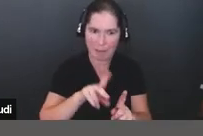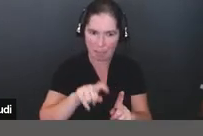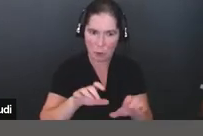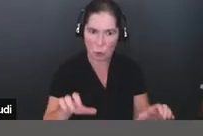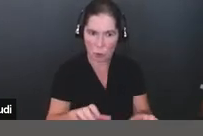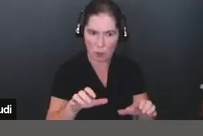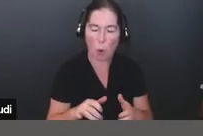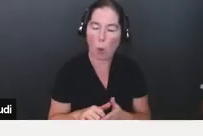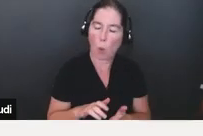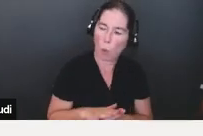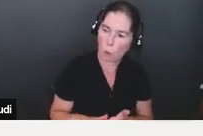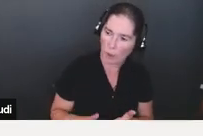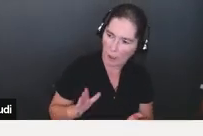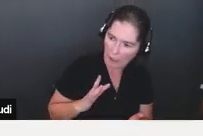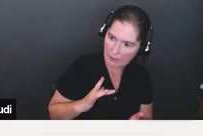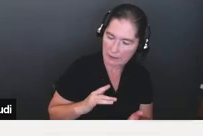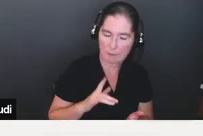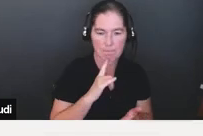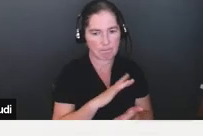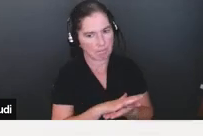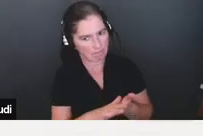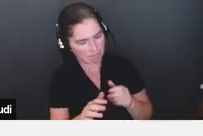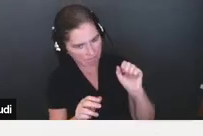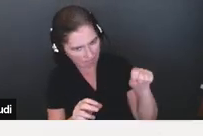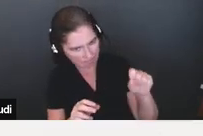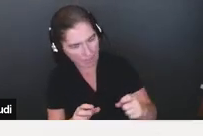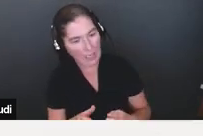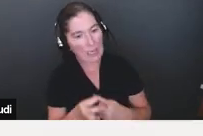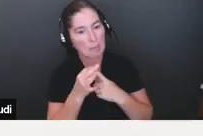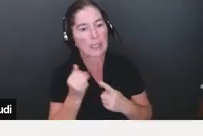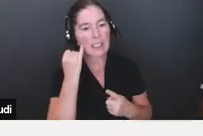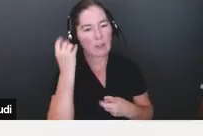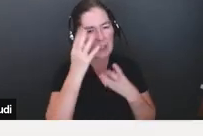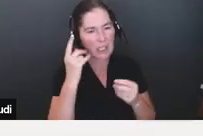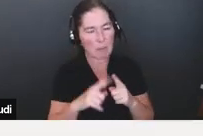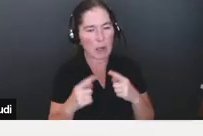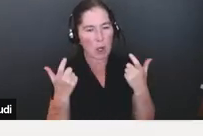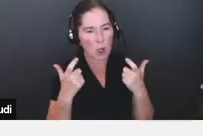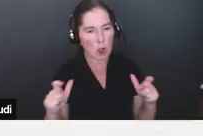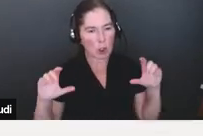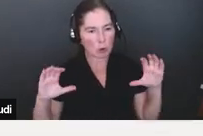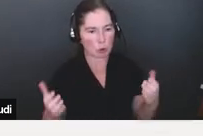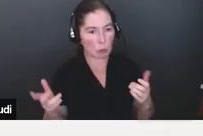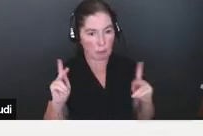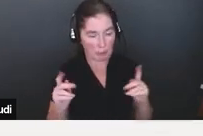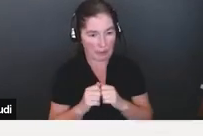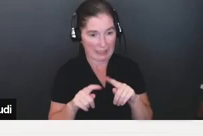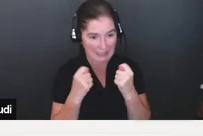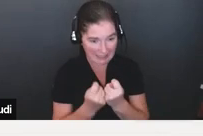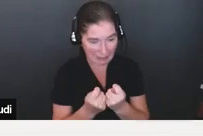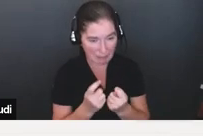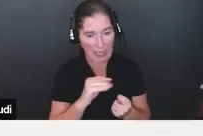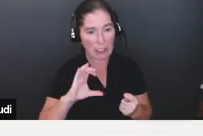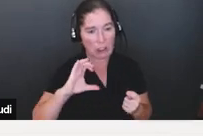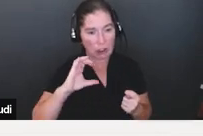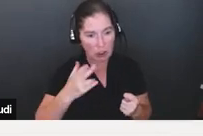That's a nice feature. It is a nice feature, especially if we're thinking about a large group of people in the teams and then the channels are